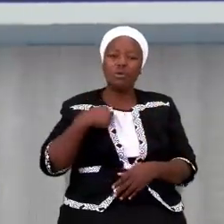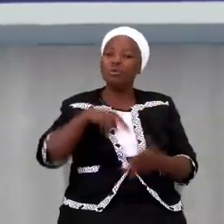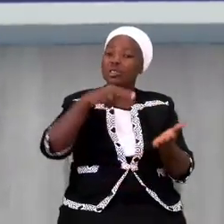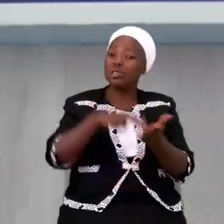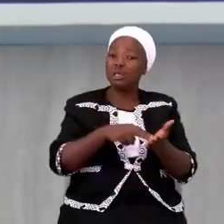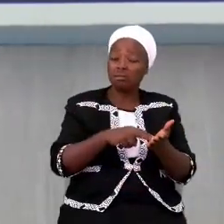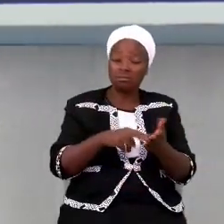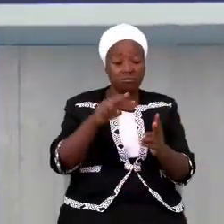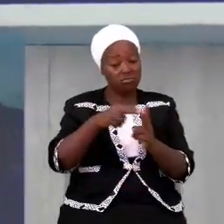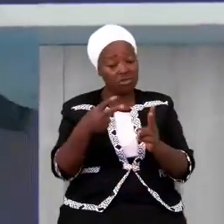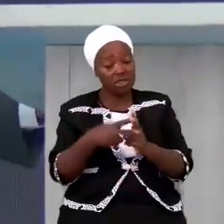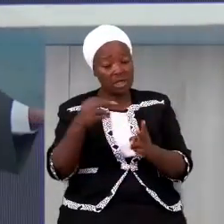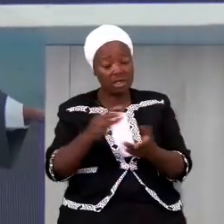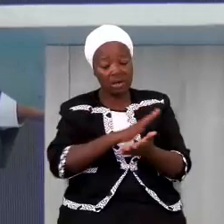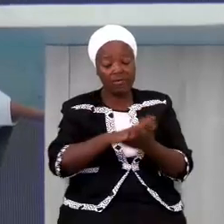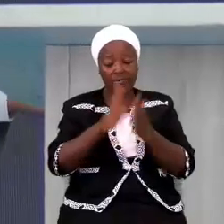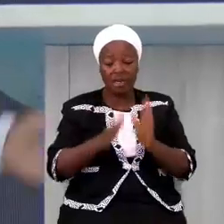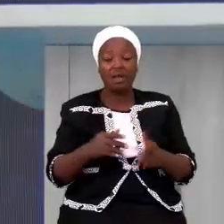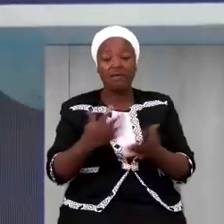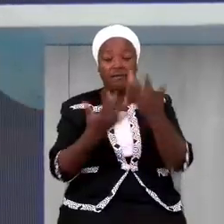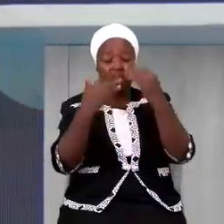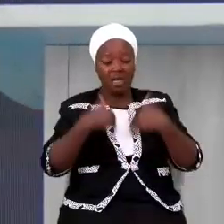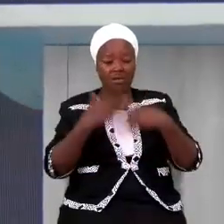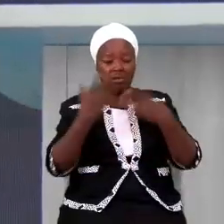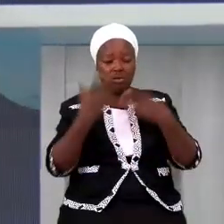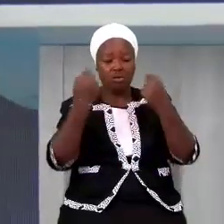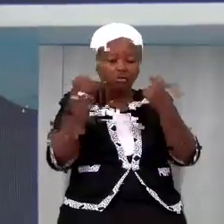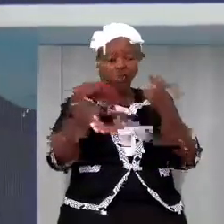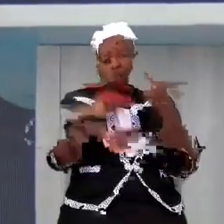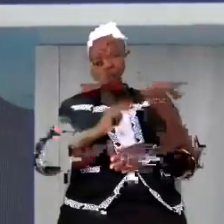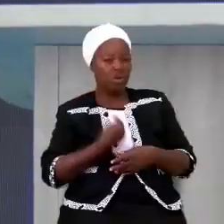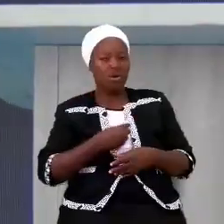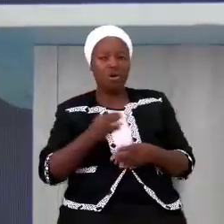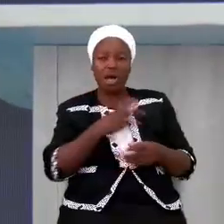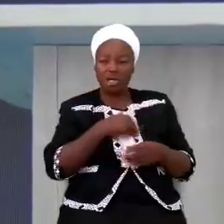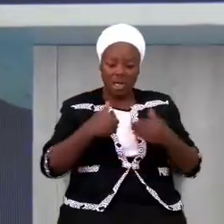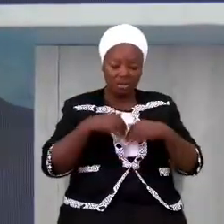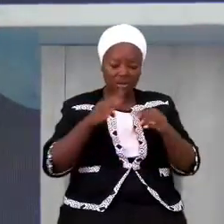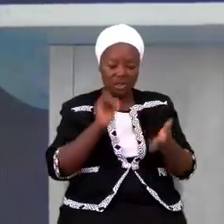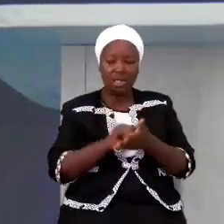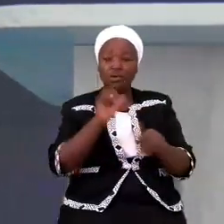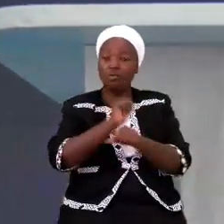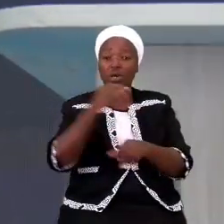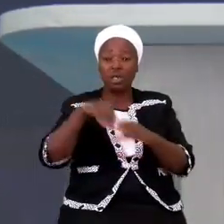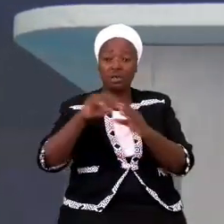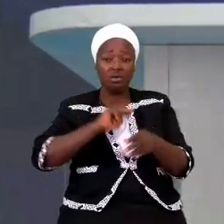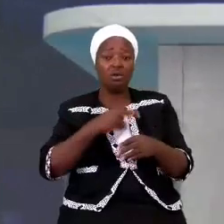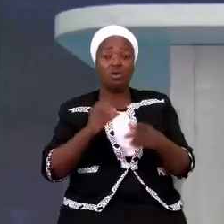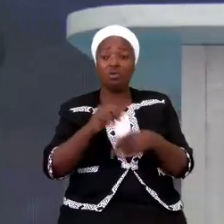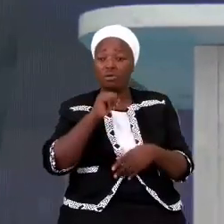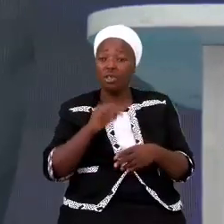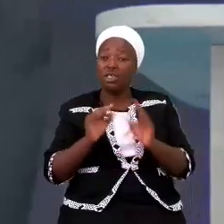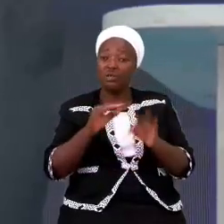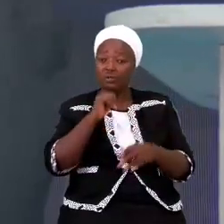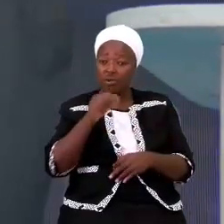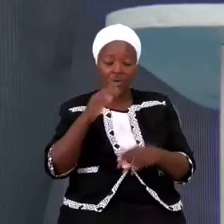or not. If not, we have the chance again today. He is still there. He is the sanctifier.